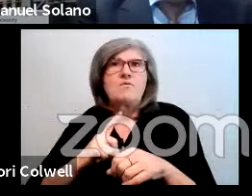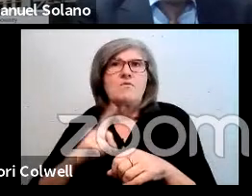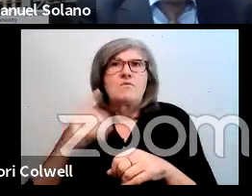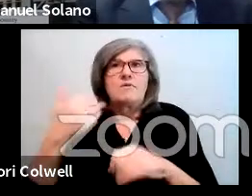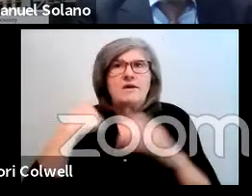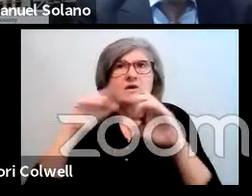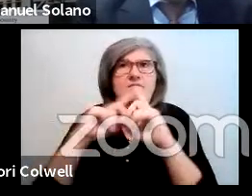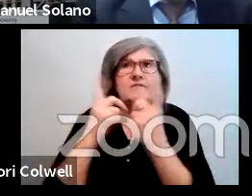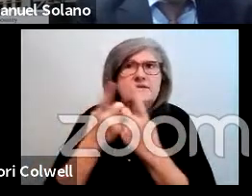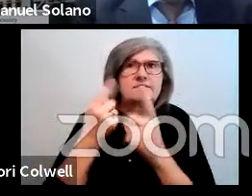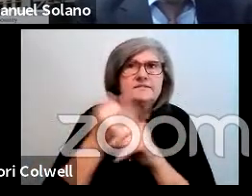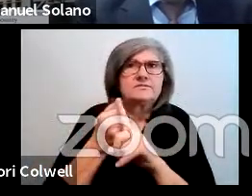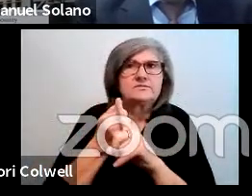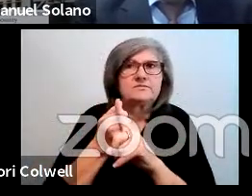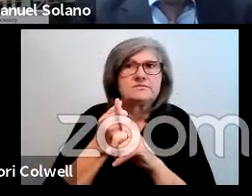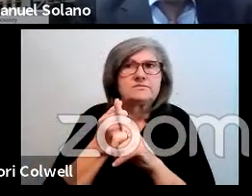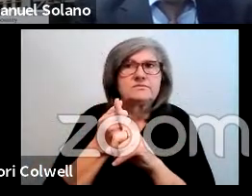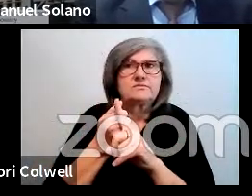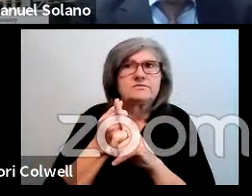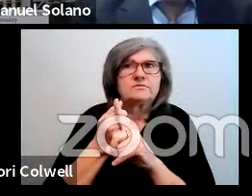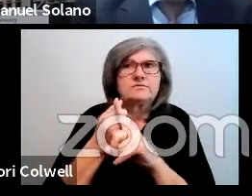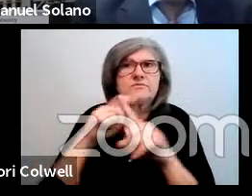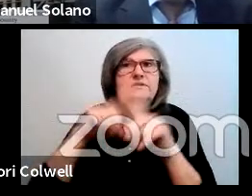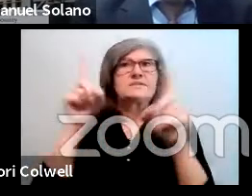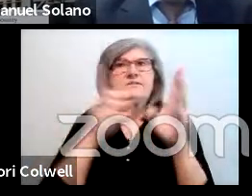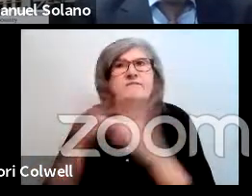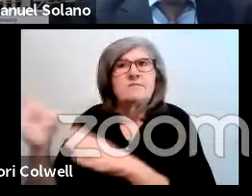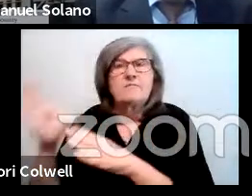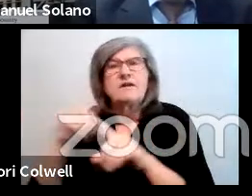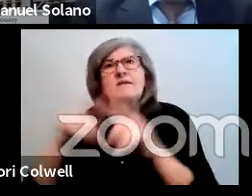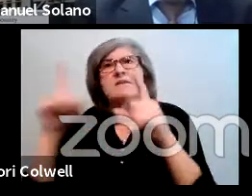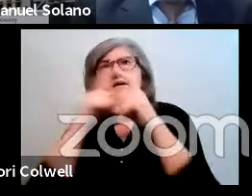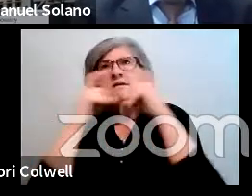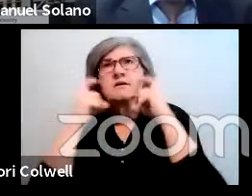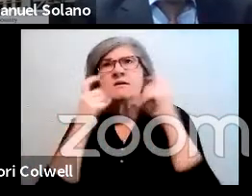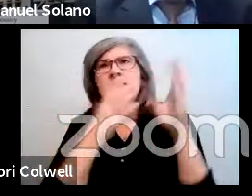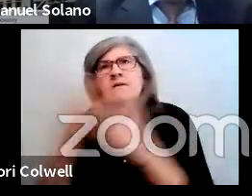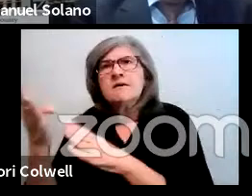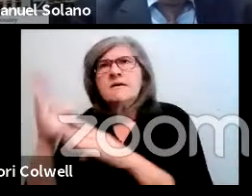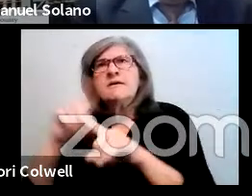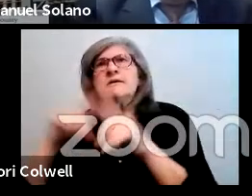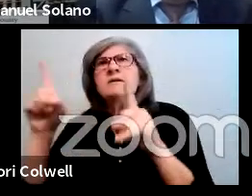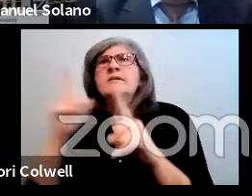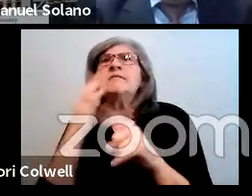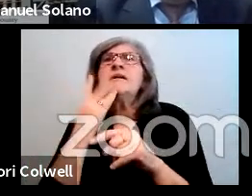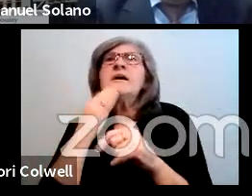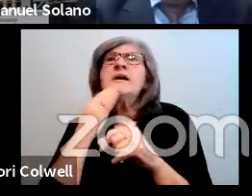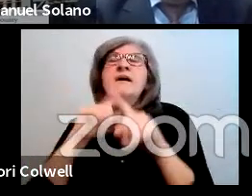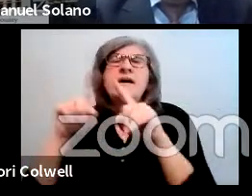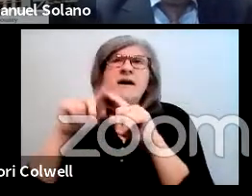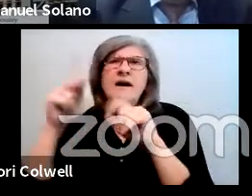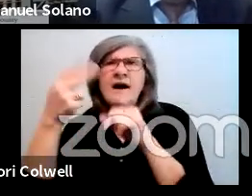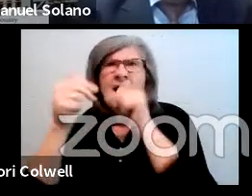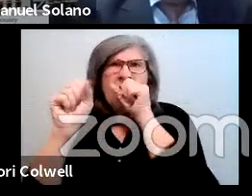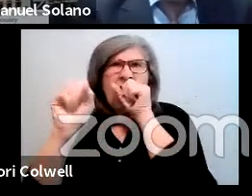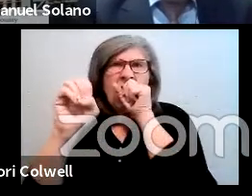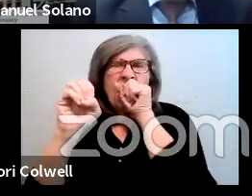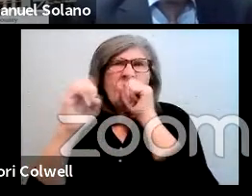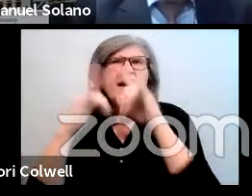districts, with different plans, different masking plans, different colors of phases and things like